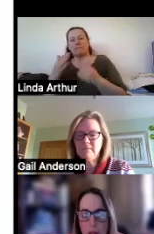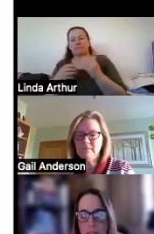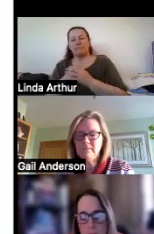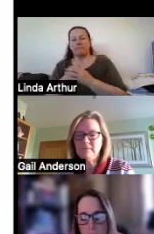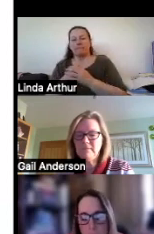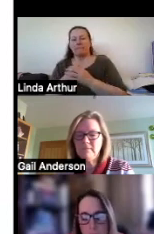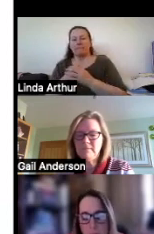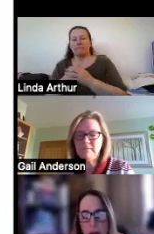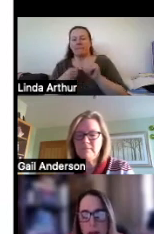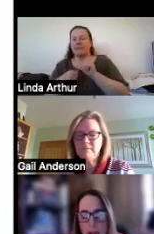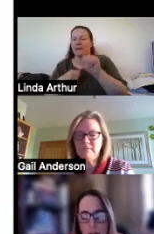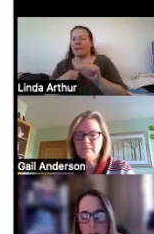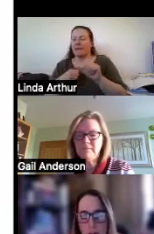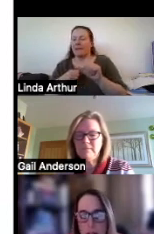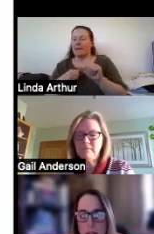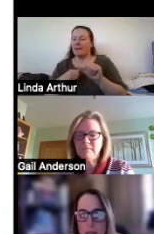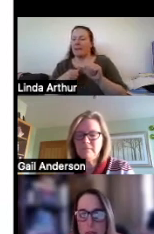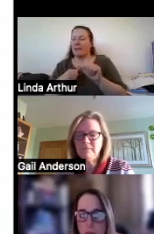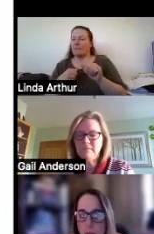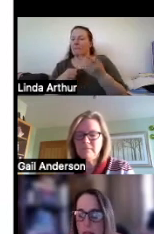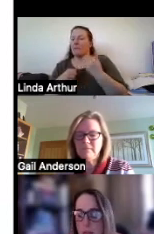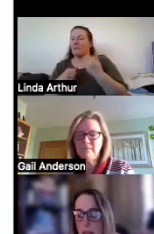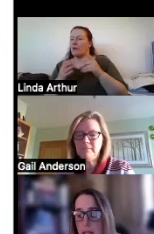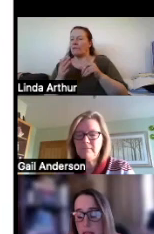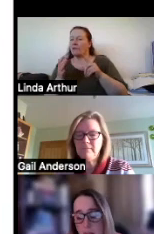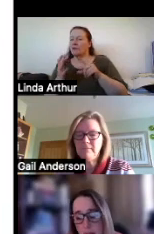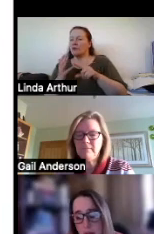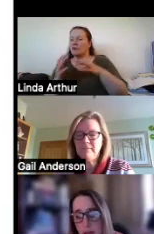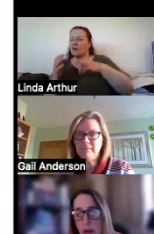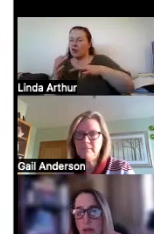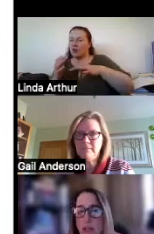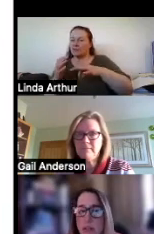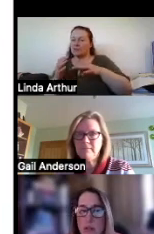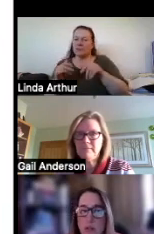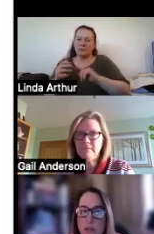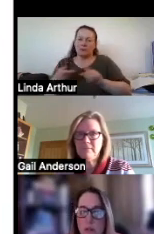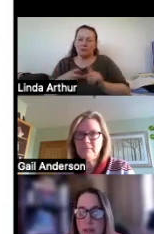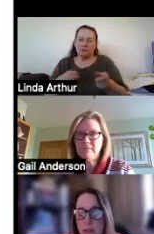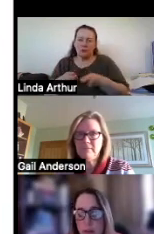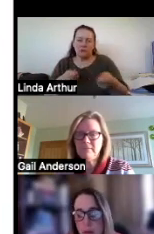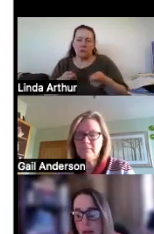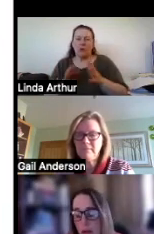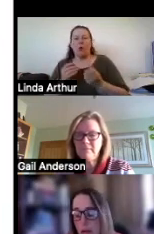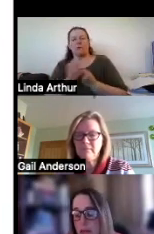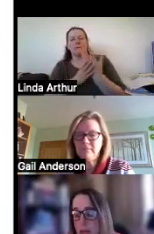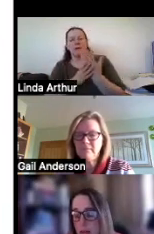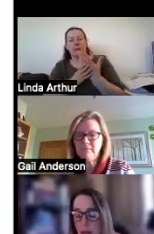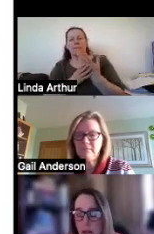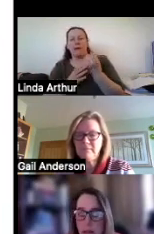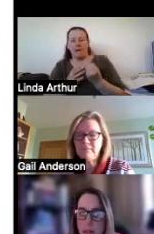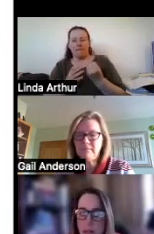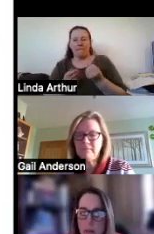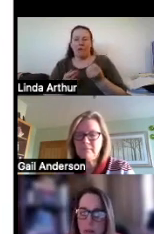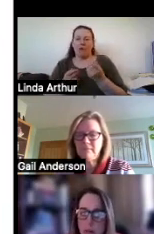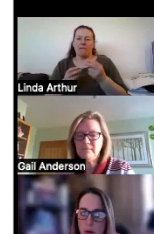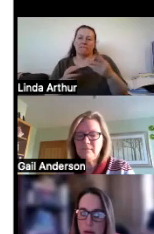Following childbirth, women who have had urinary incontinence beforehand may continue to have urinary incontinence, or some might develop urinary incontinence, fecal